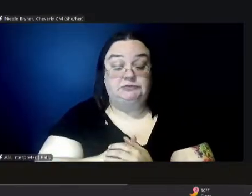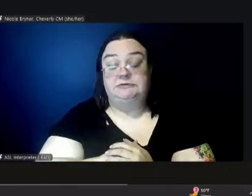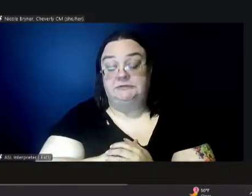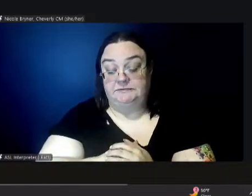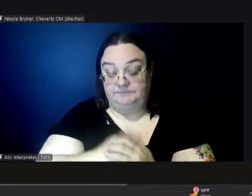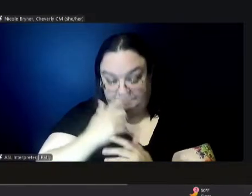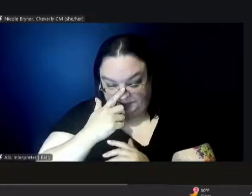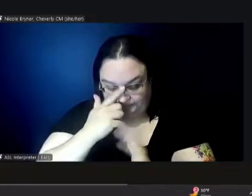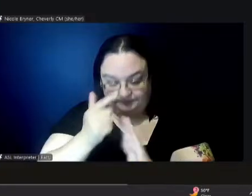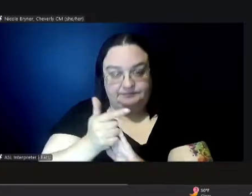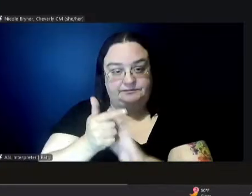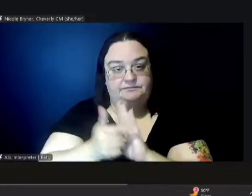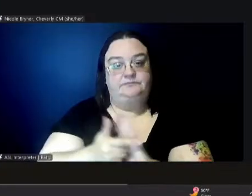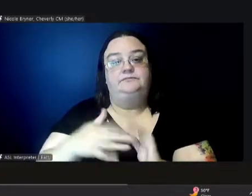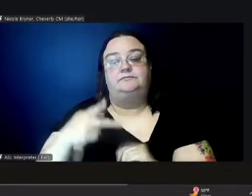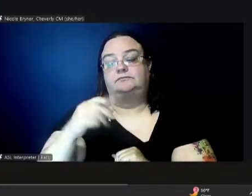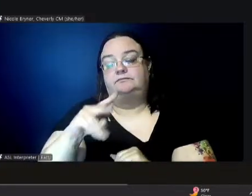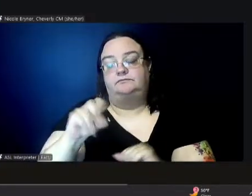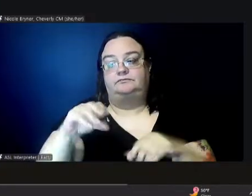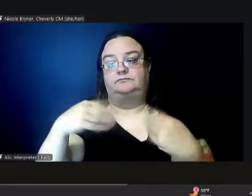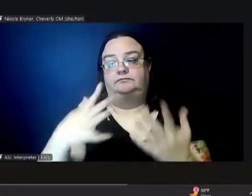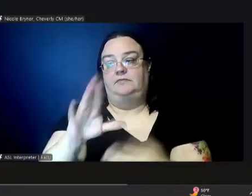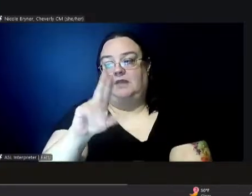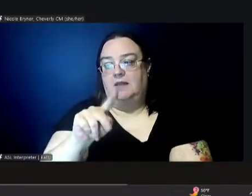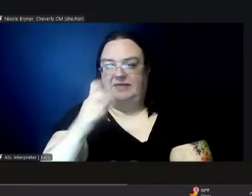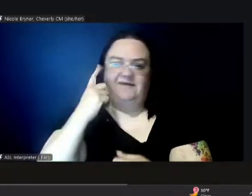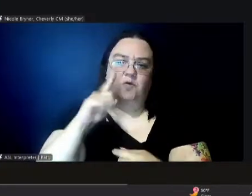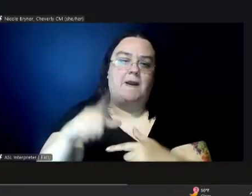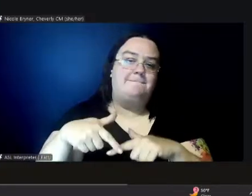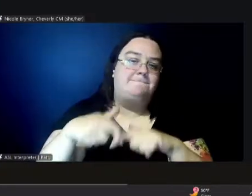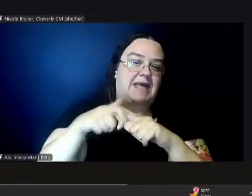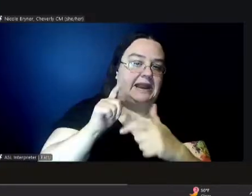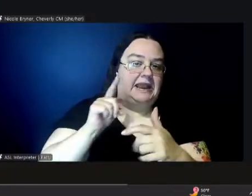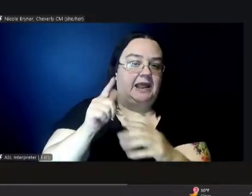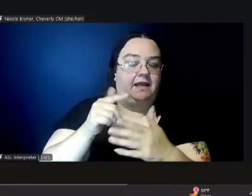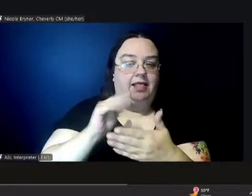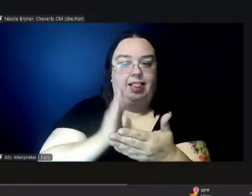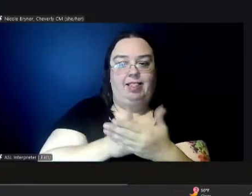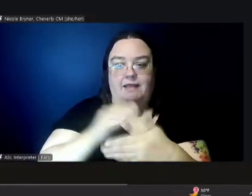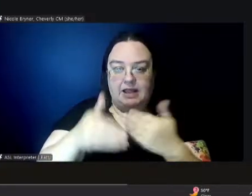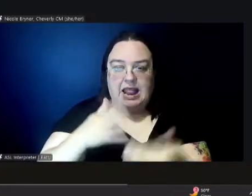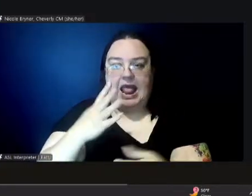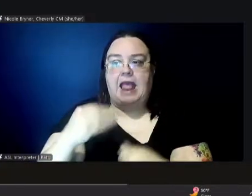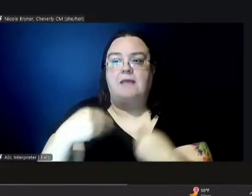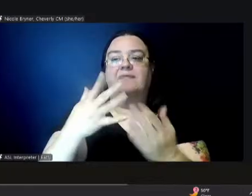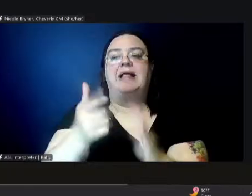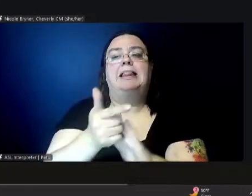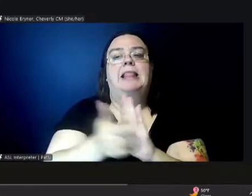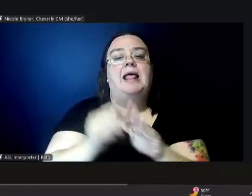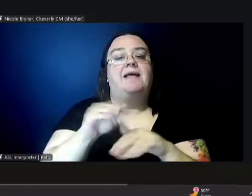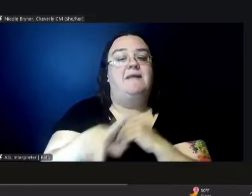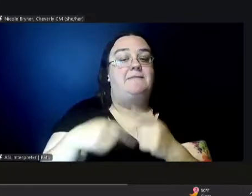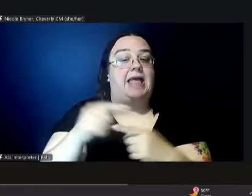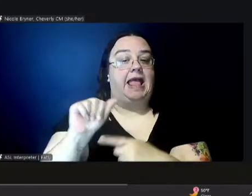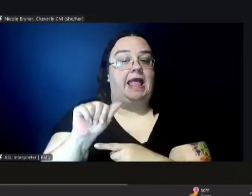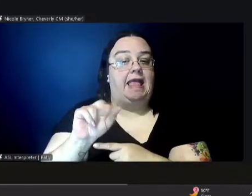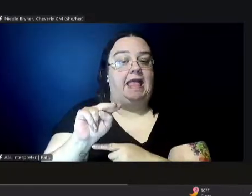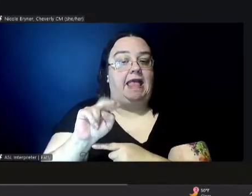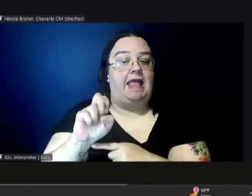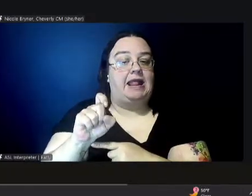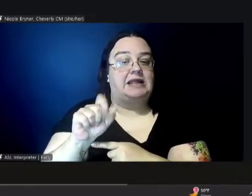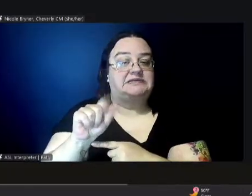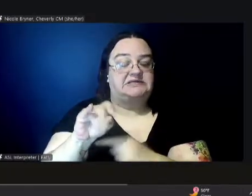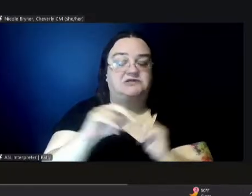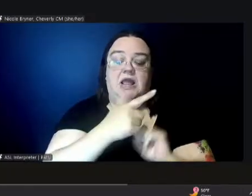Attorney Pounds provided an update on pending litigation and provided legal advice on annexation. Mr. Galloway provided updates